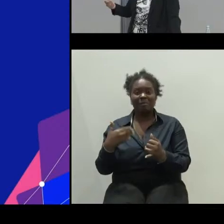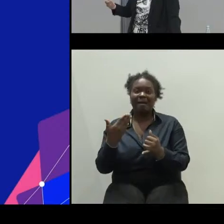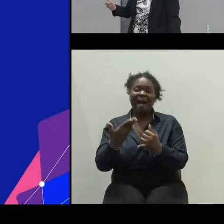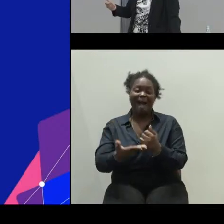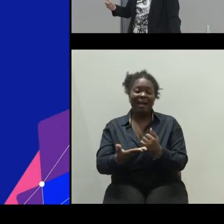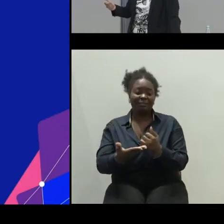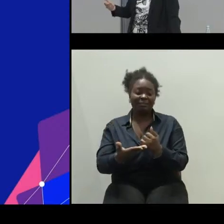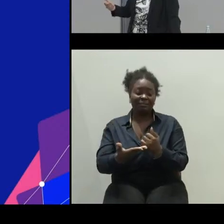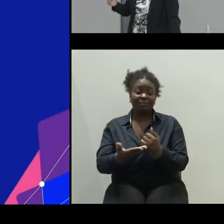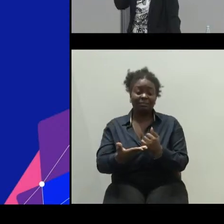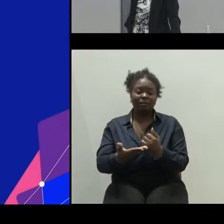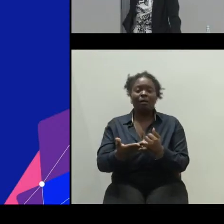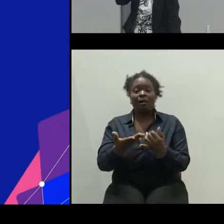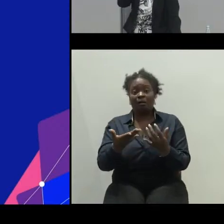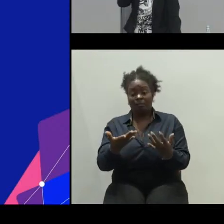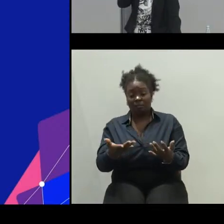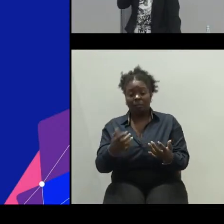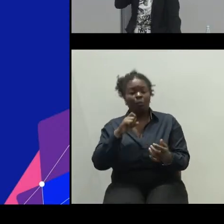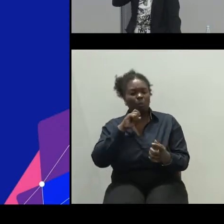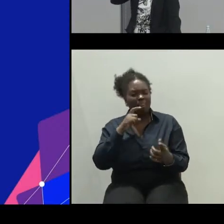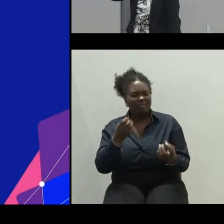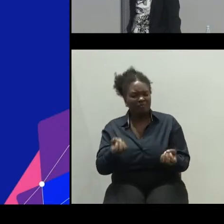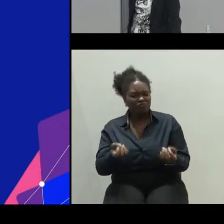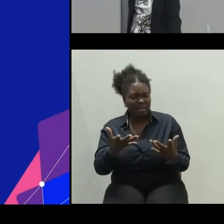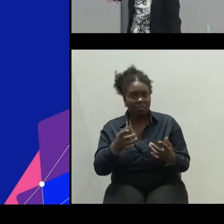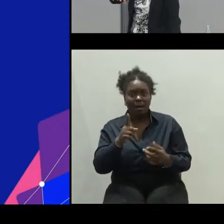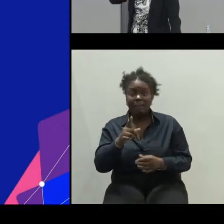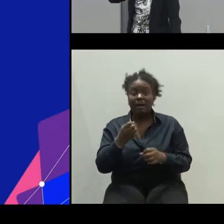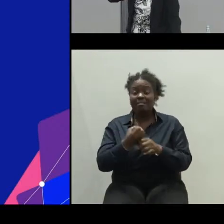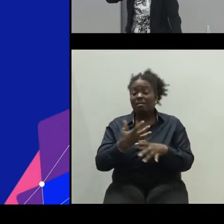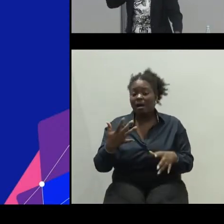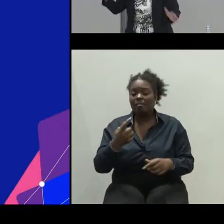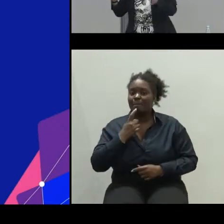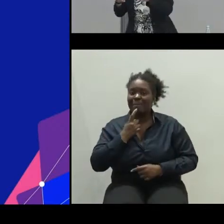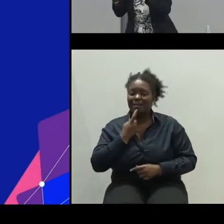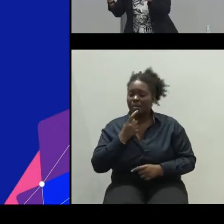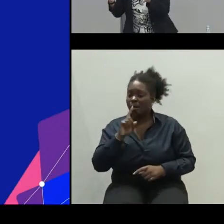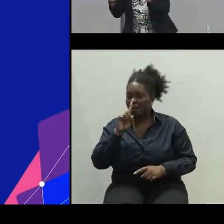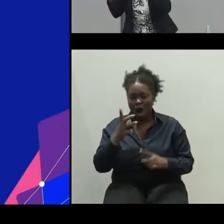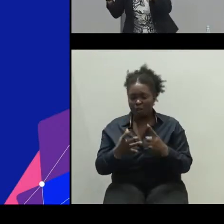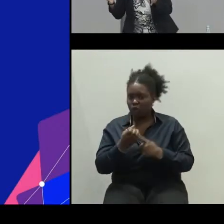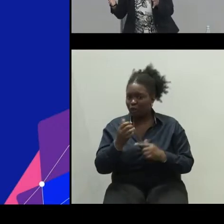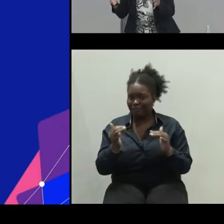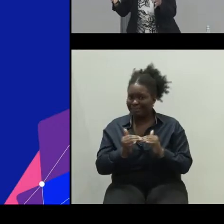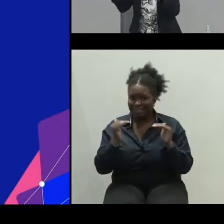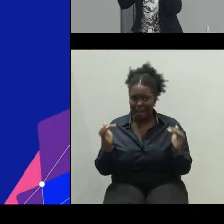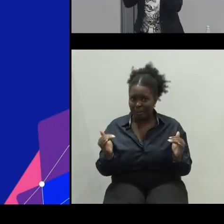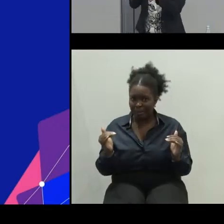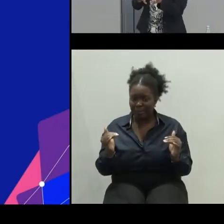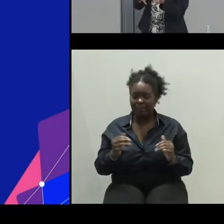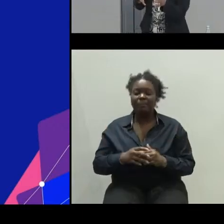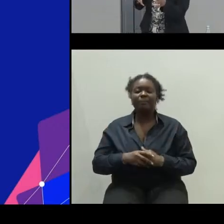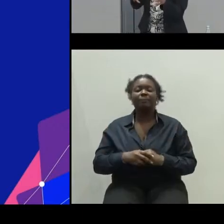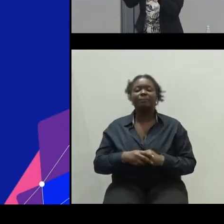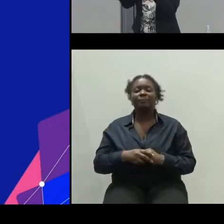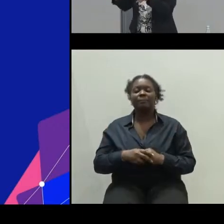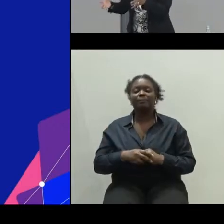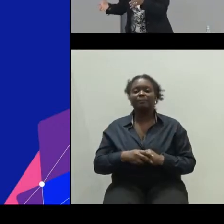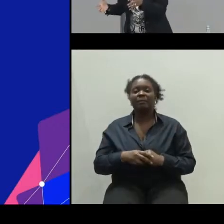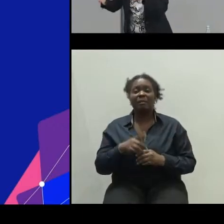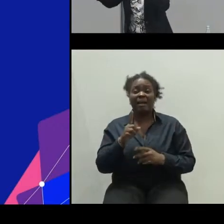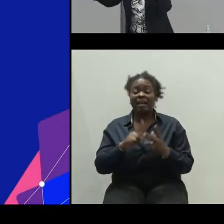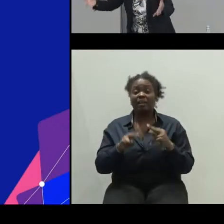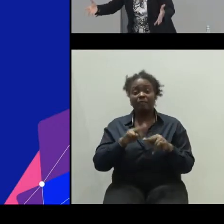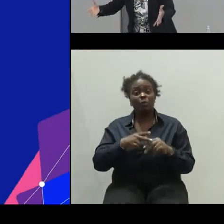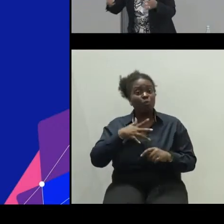and metal won't do that. But you're absolutely right. It's easy to convert if you're looking at only having something for a